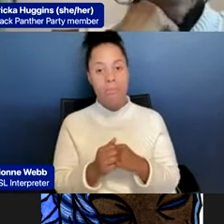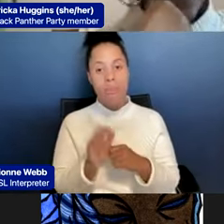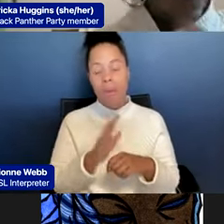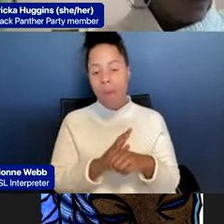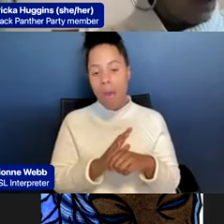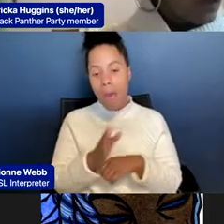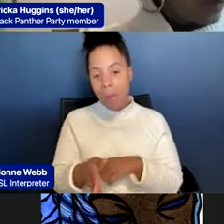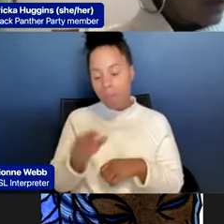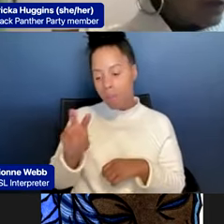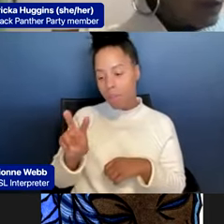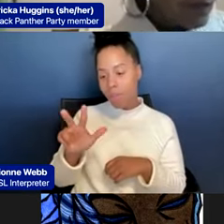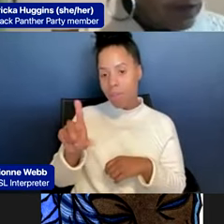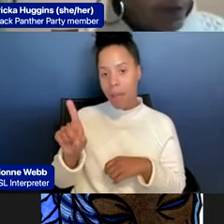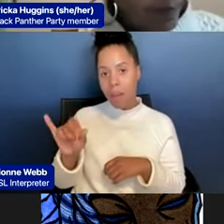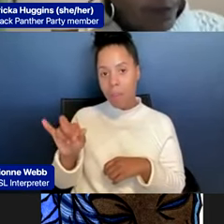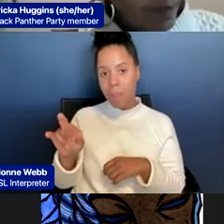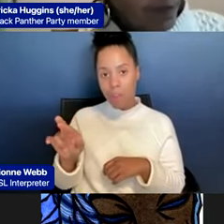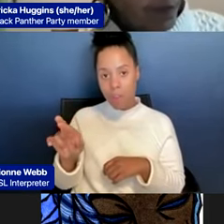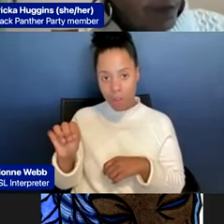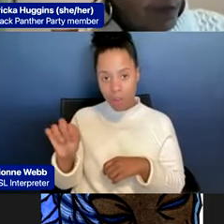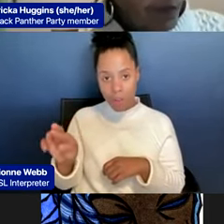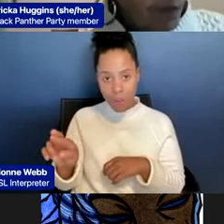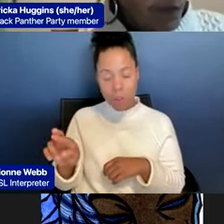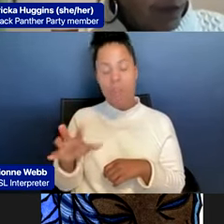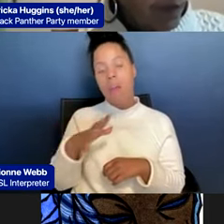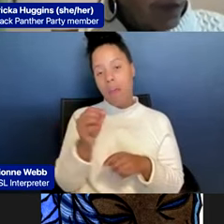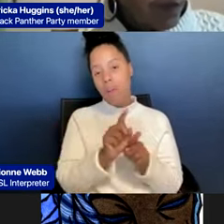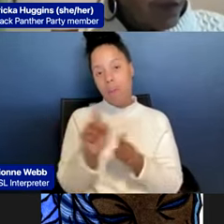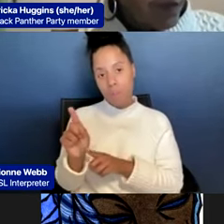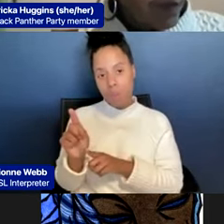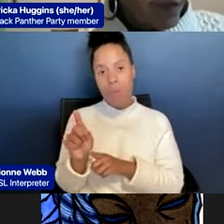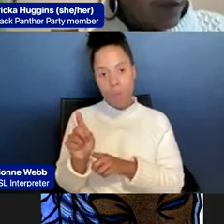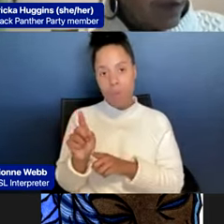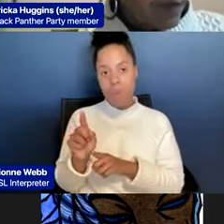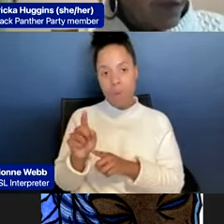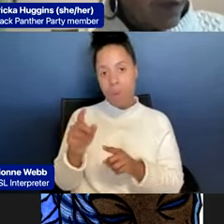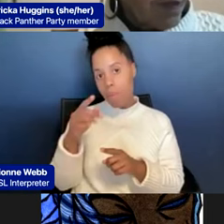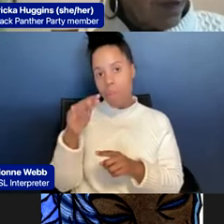anti-imperialism, and also the high tide of Black liberation in this country.